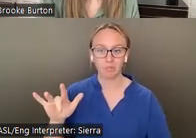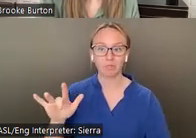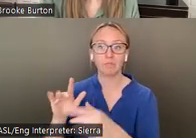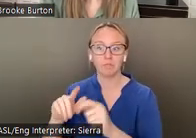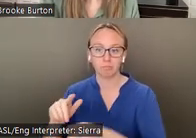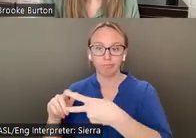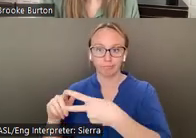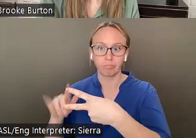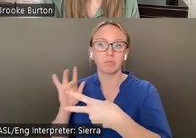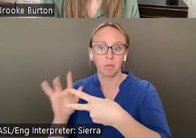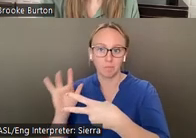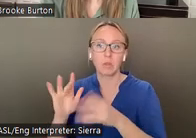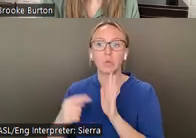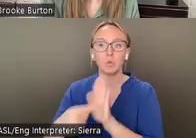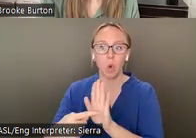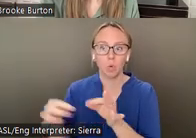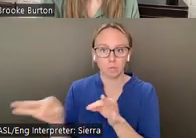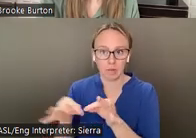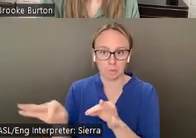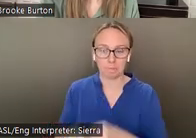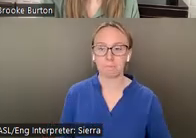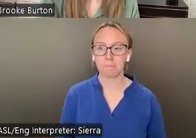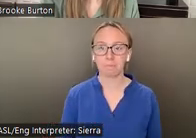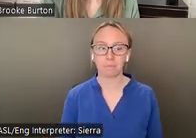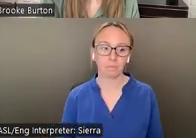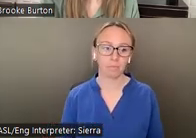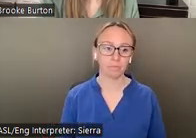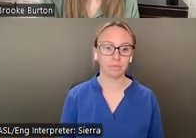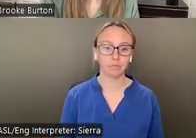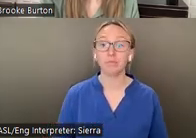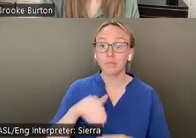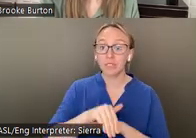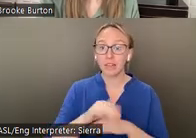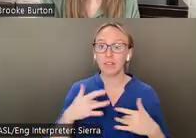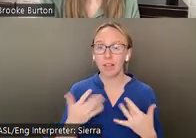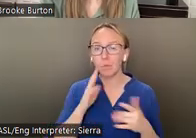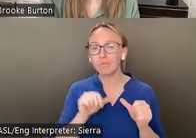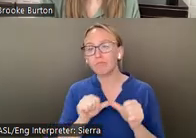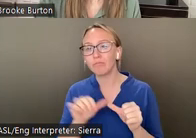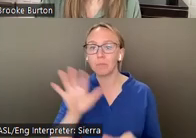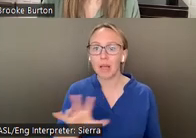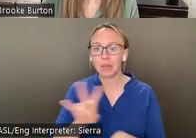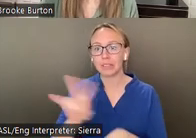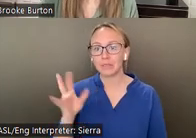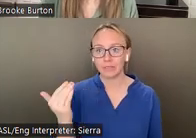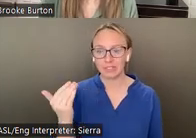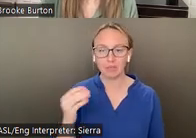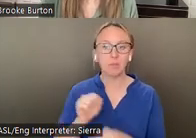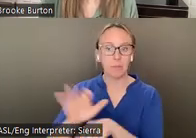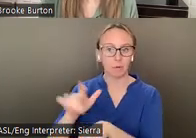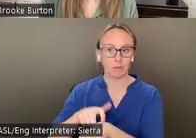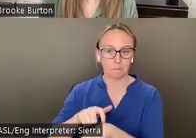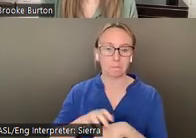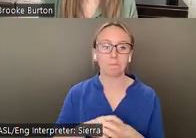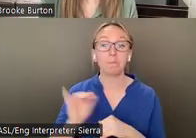So live transcript, show subtitle. Tonight's event will run until about 7.15 Mountain Time and includes both a moderated